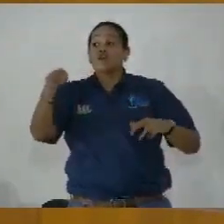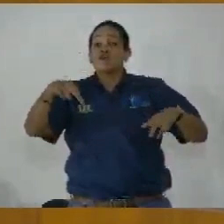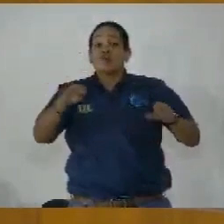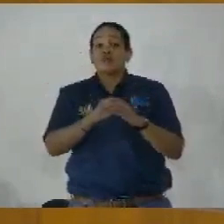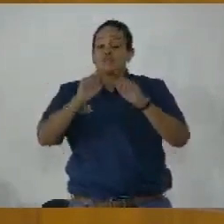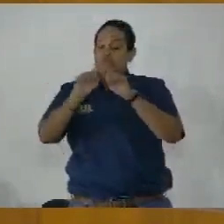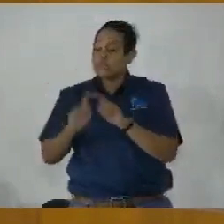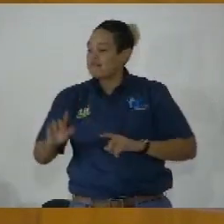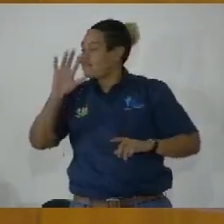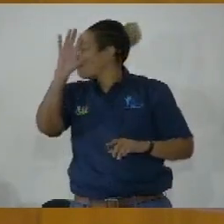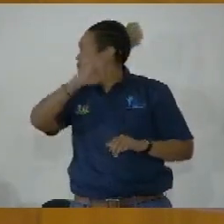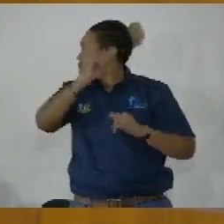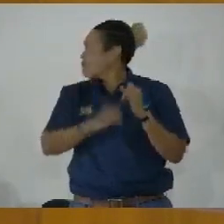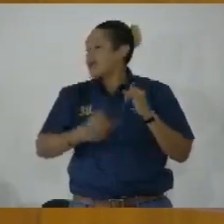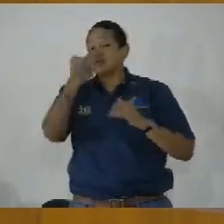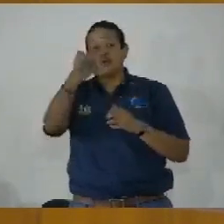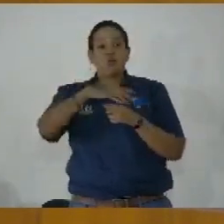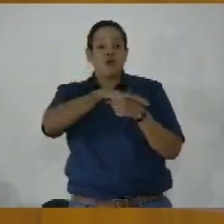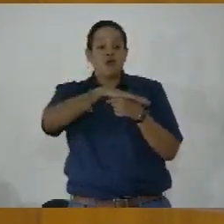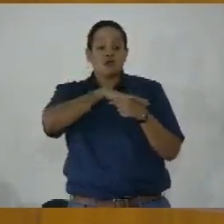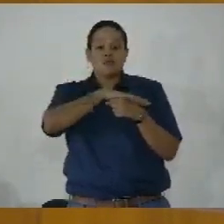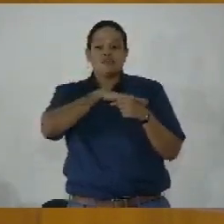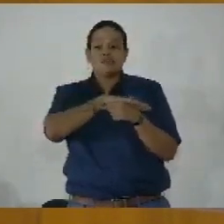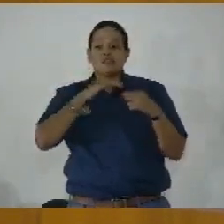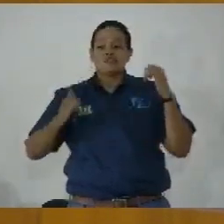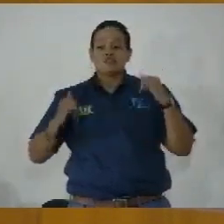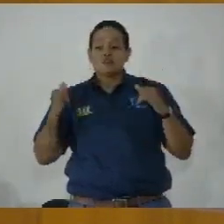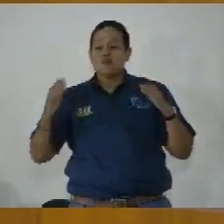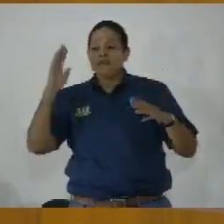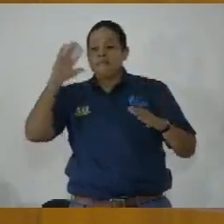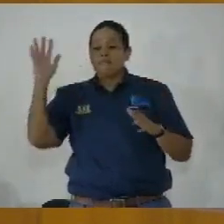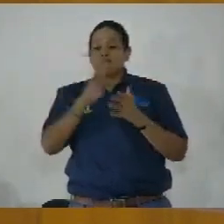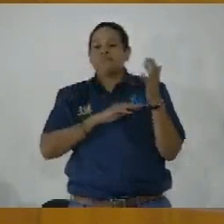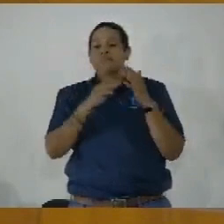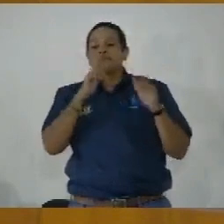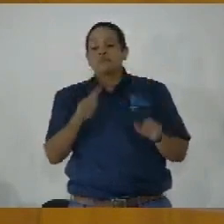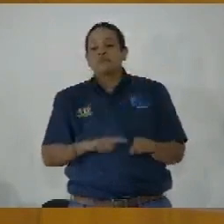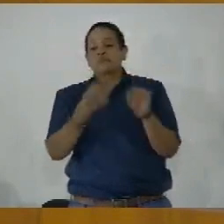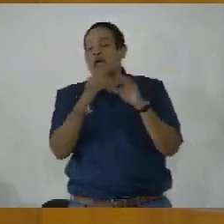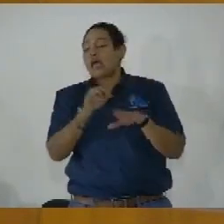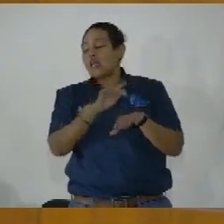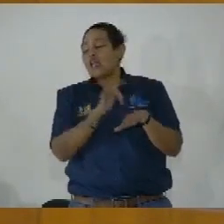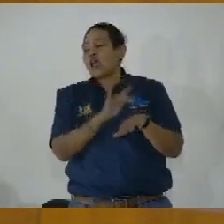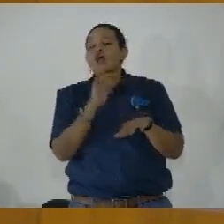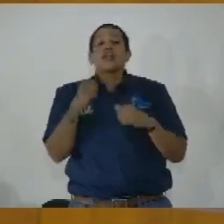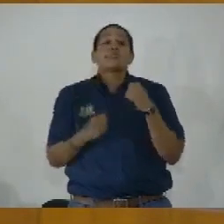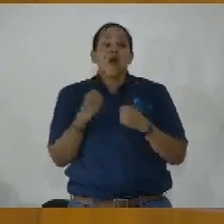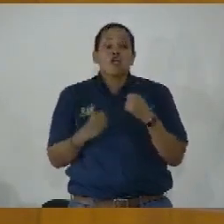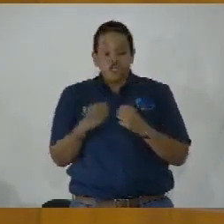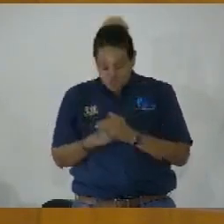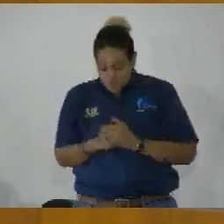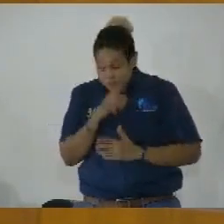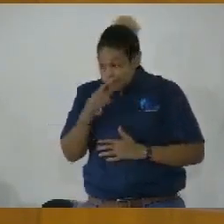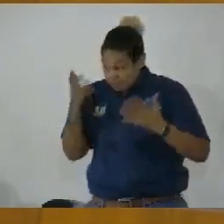across a final 21 constituencies, is scheduled to begin in early March. At